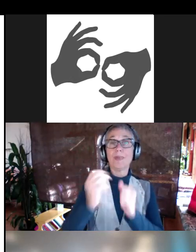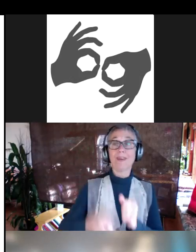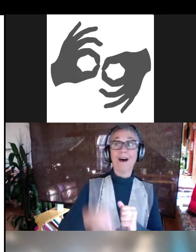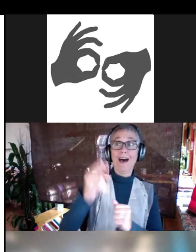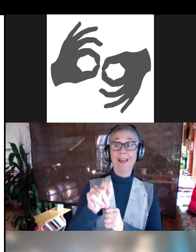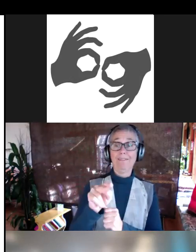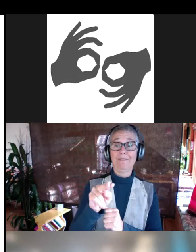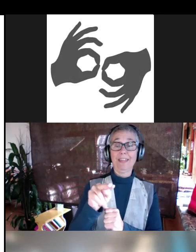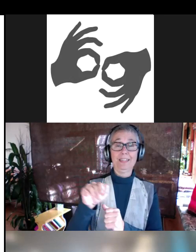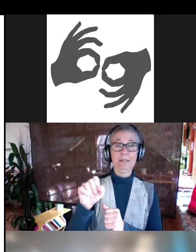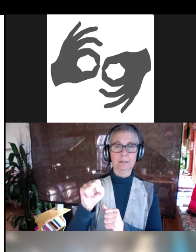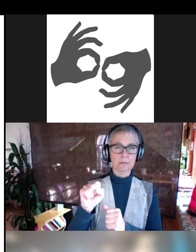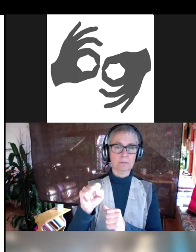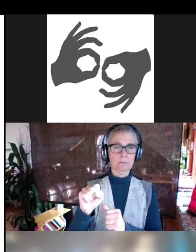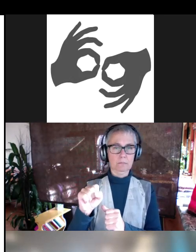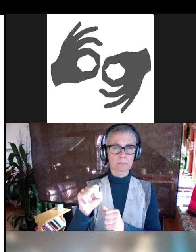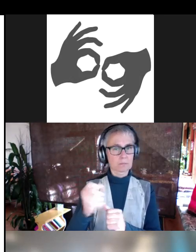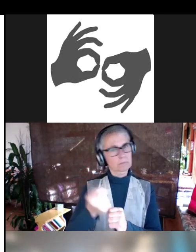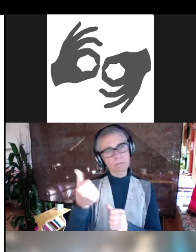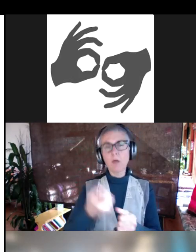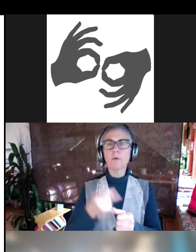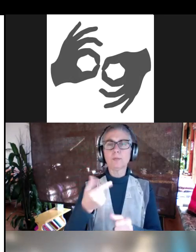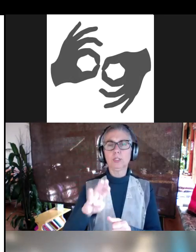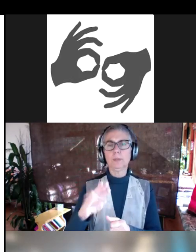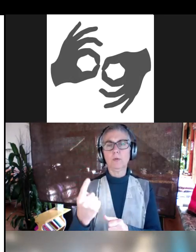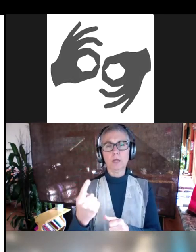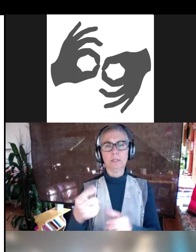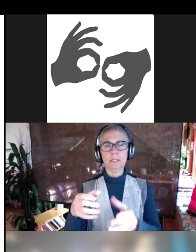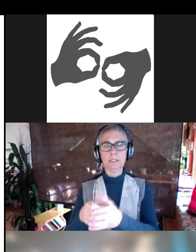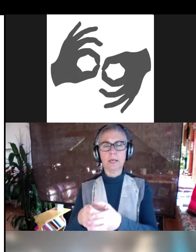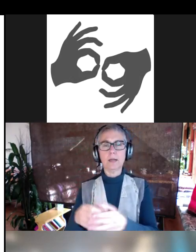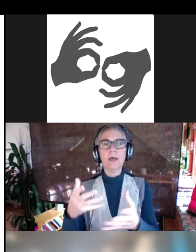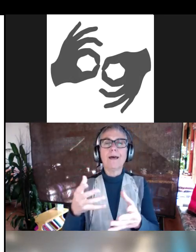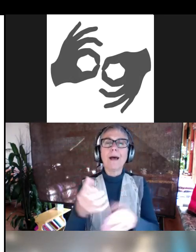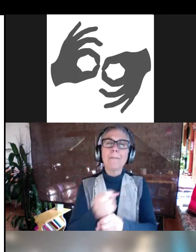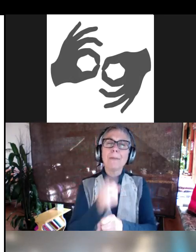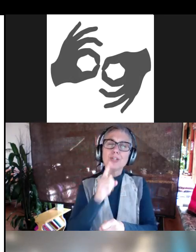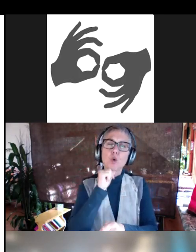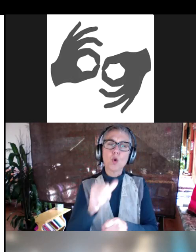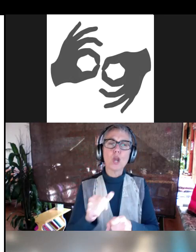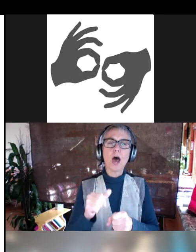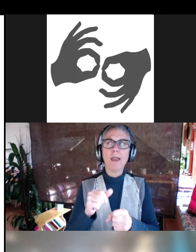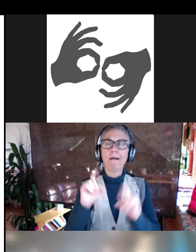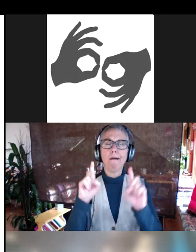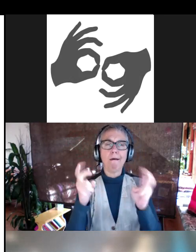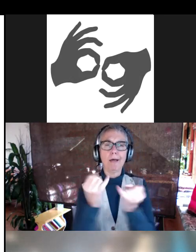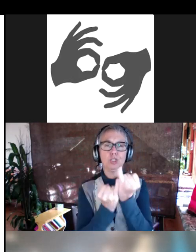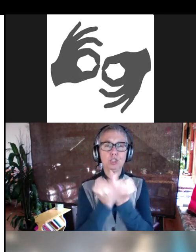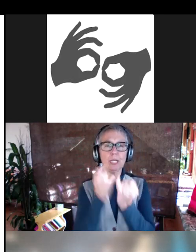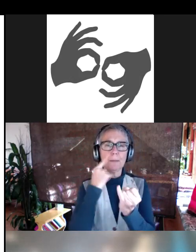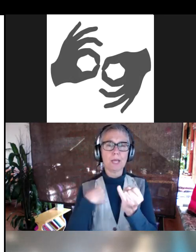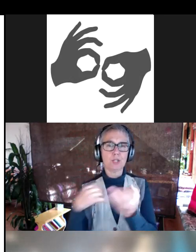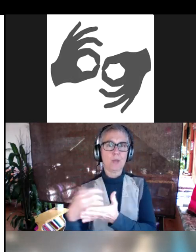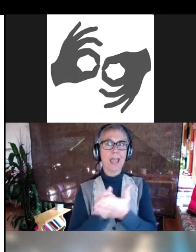data set. This is basically just to make sure that when we're gathering our training data, we're not cheating by gathering the very highest fitness variants from the beginning.